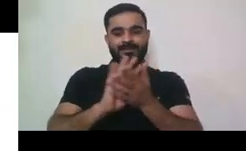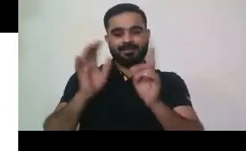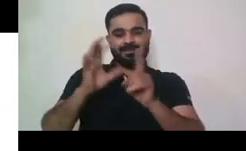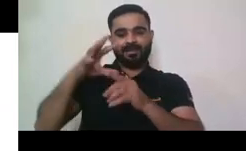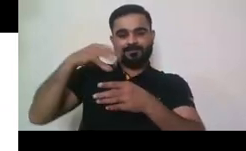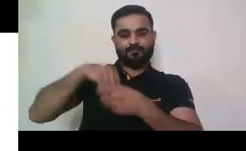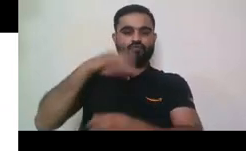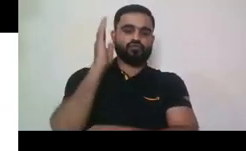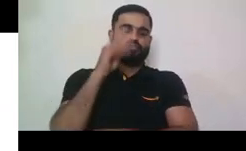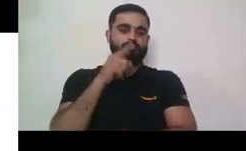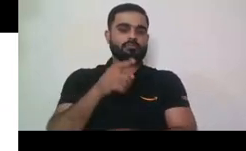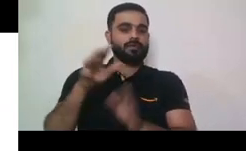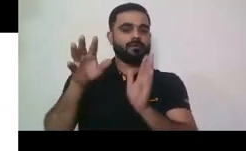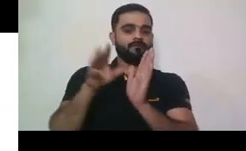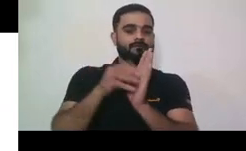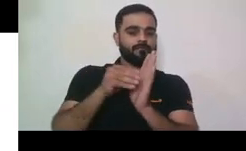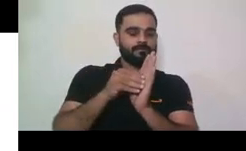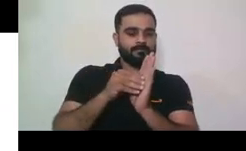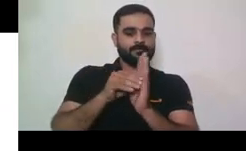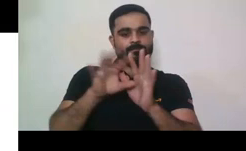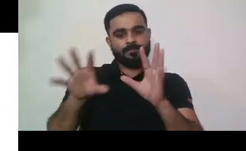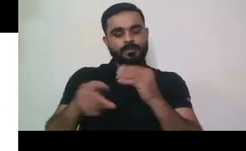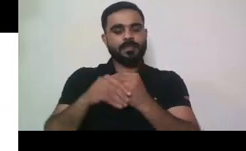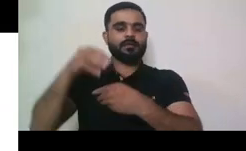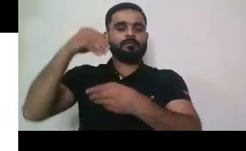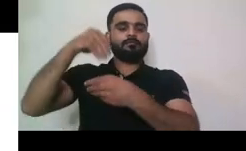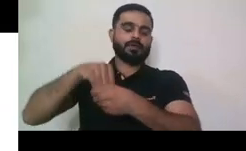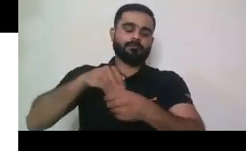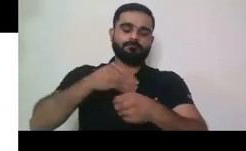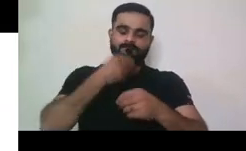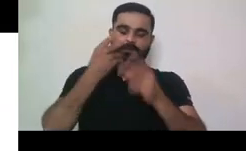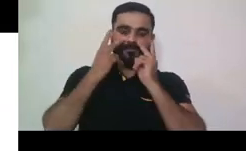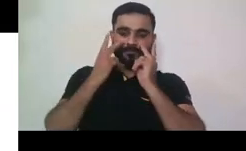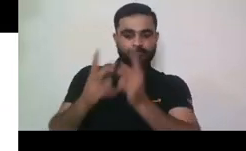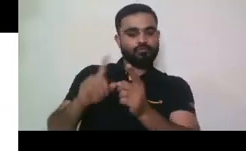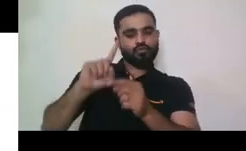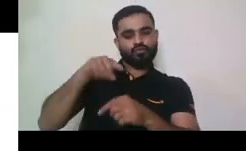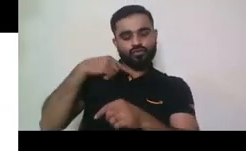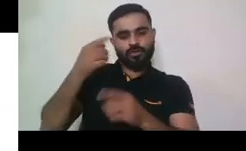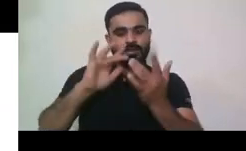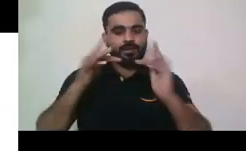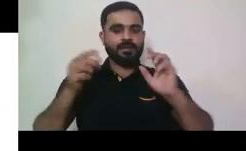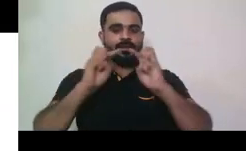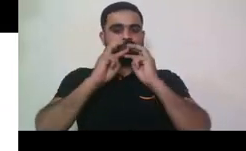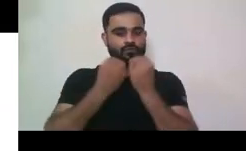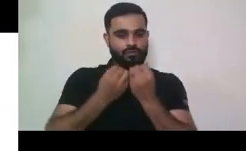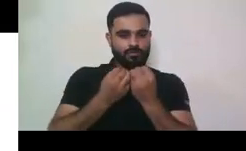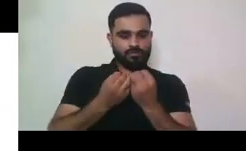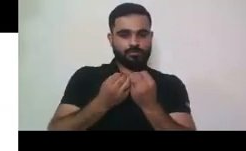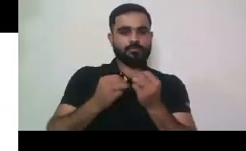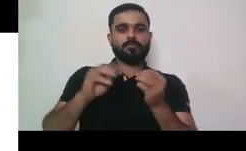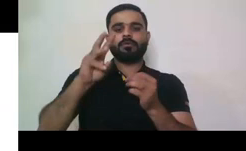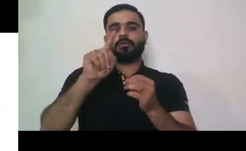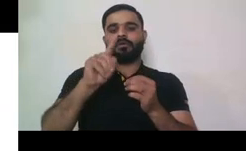there because this was recorded. So it will all be uploaded there. Please look out for our next online workshop, which is on